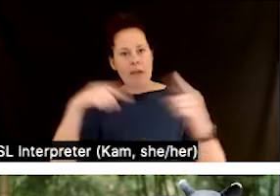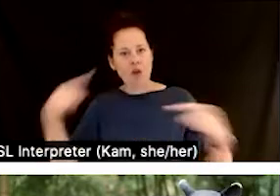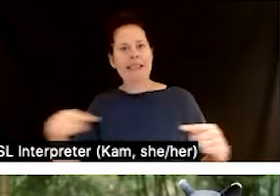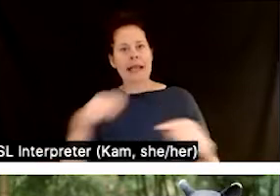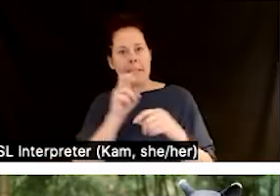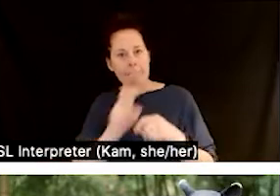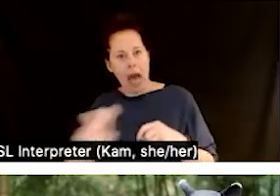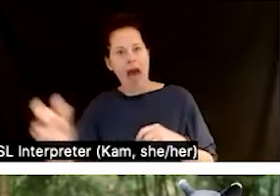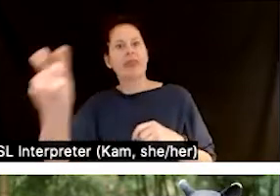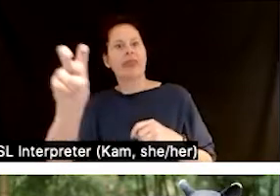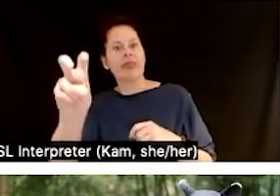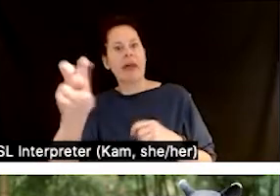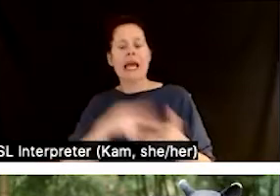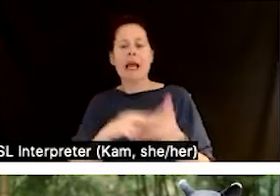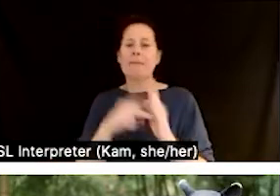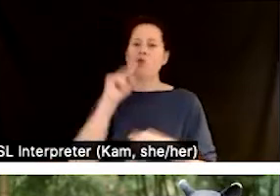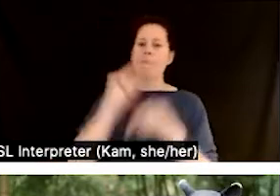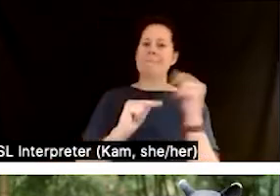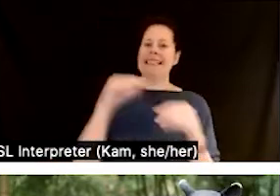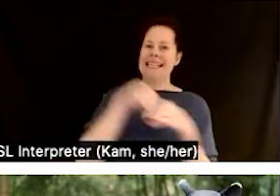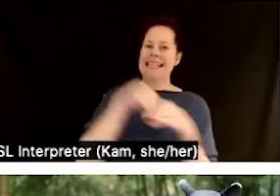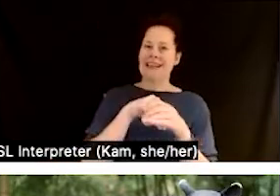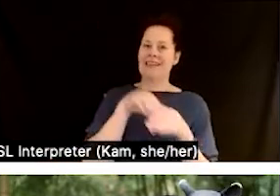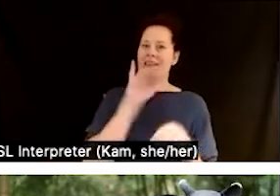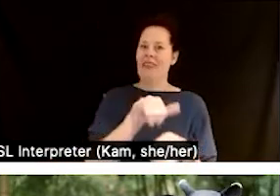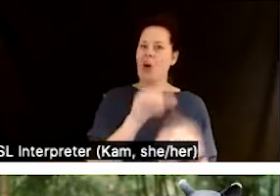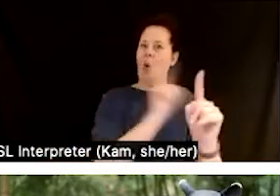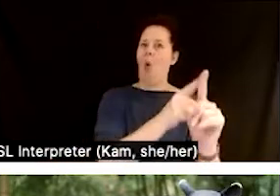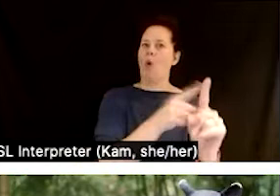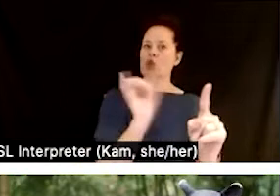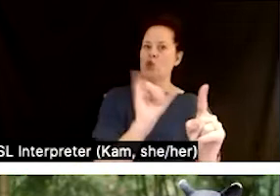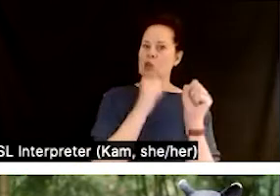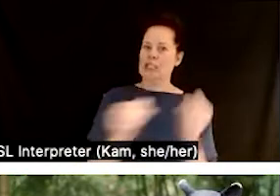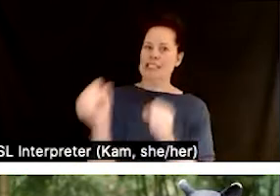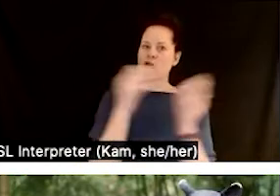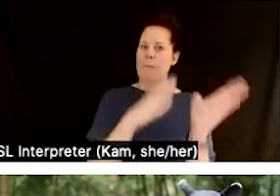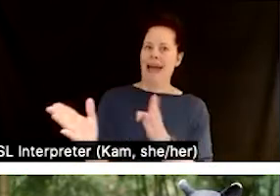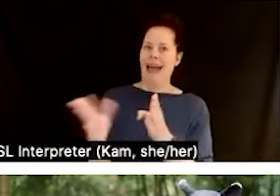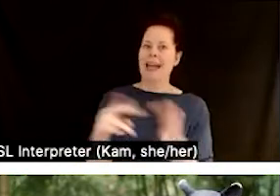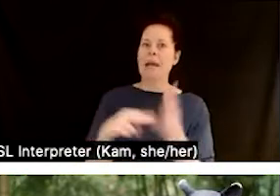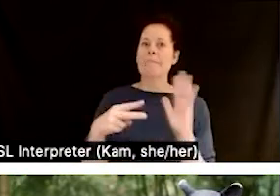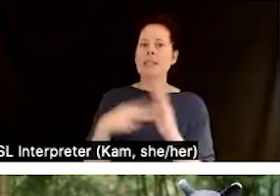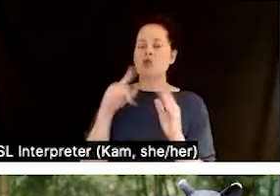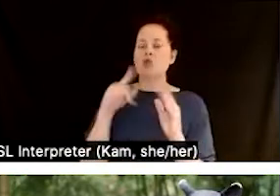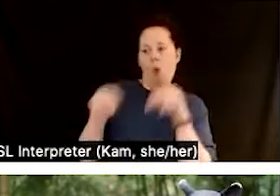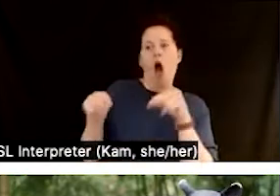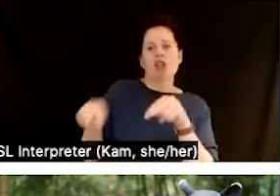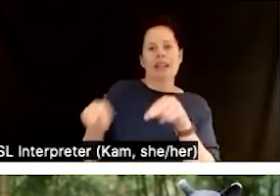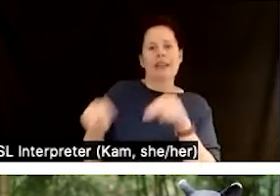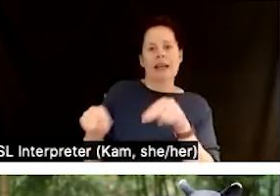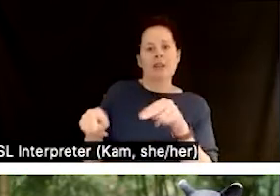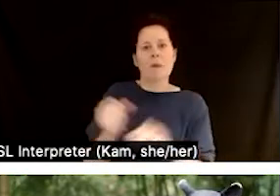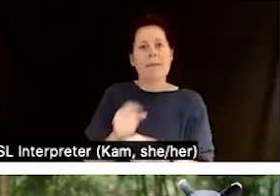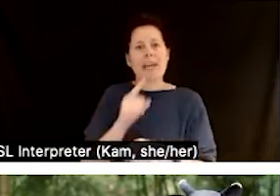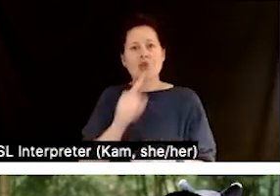accountable. And I would say that was another really big thing to making sure that you are being sensory inclusive from